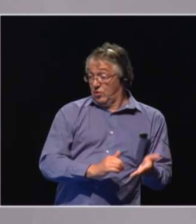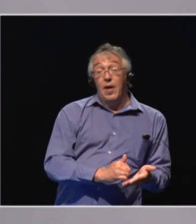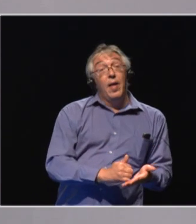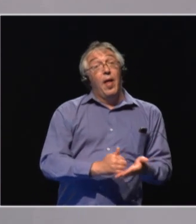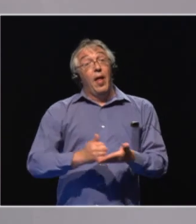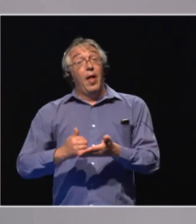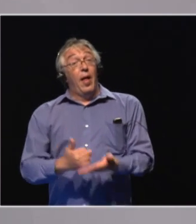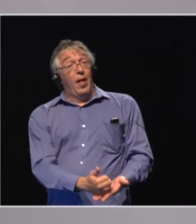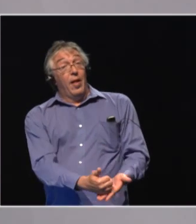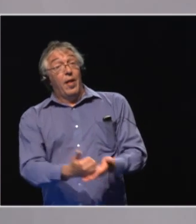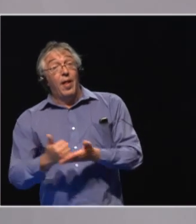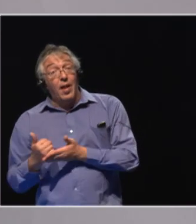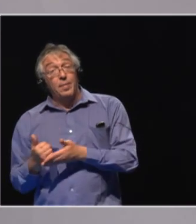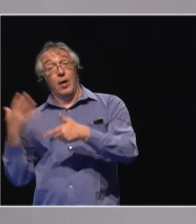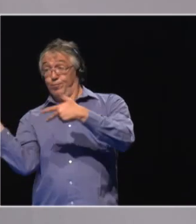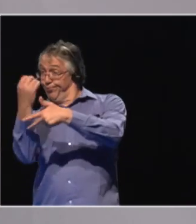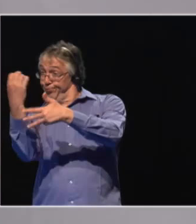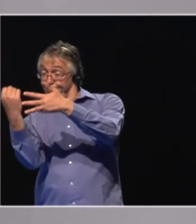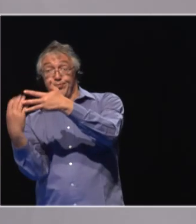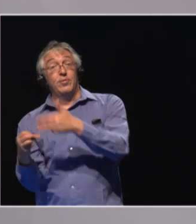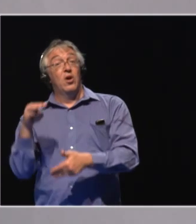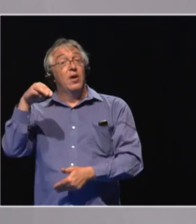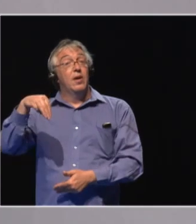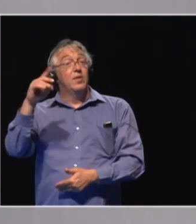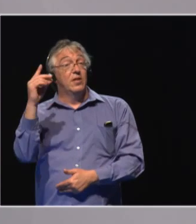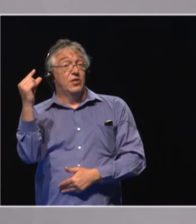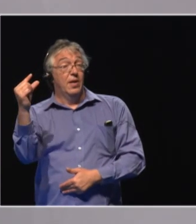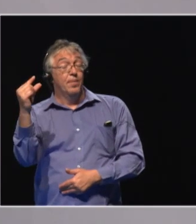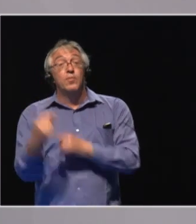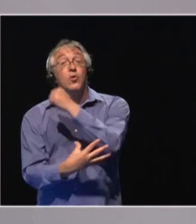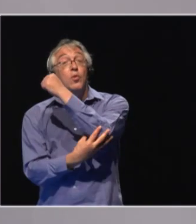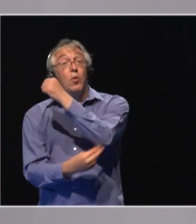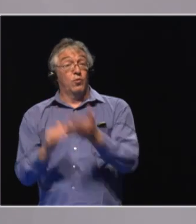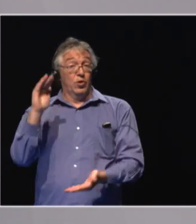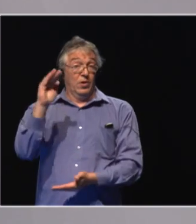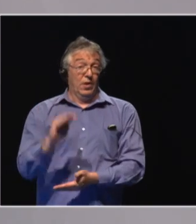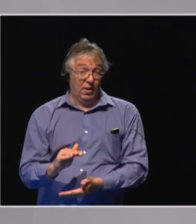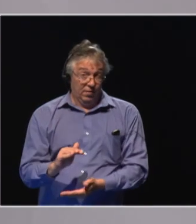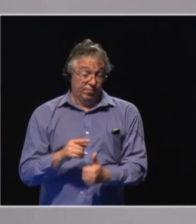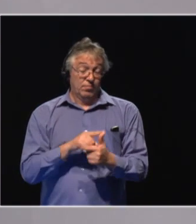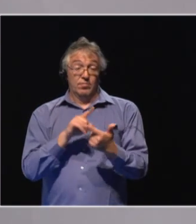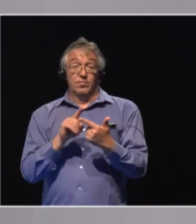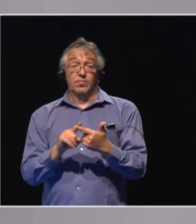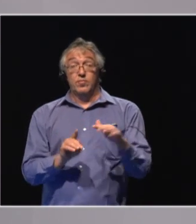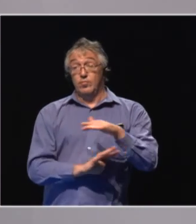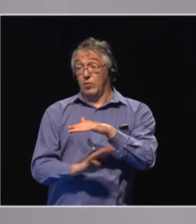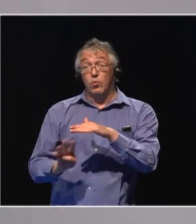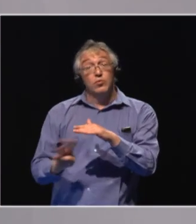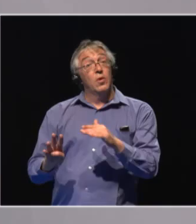Millennium Development Goals, from reducing poverty to improving